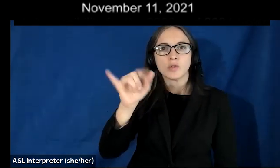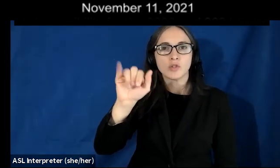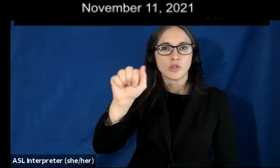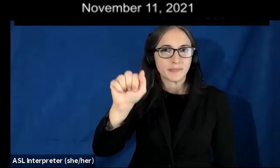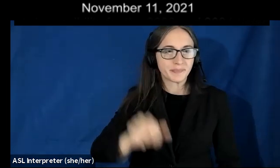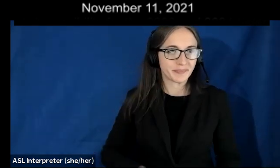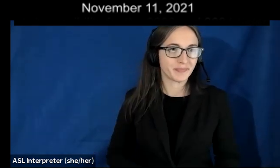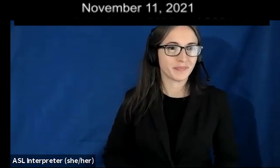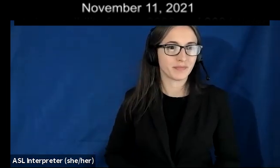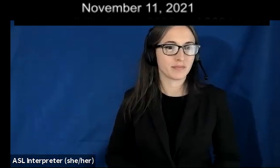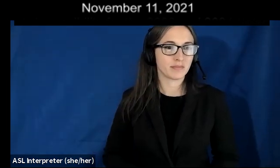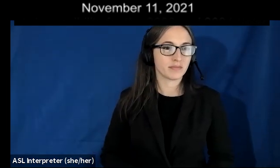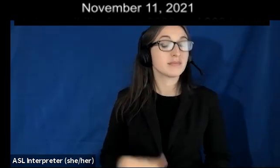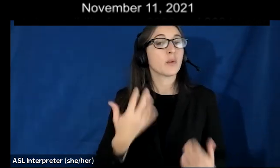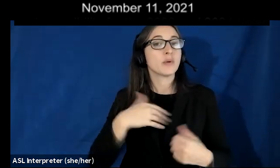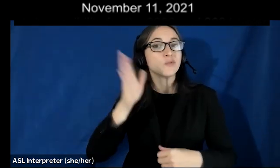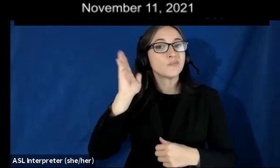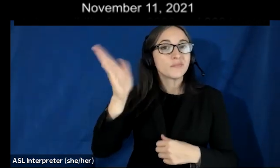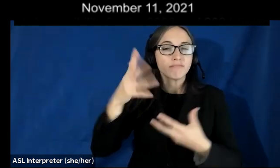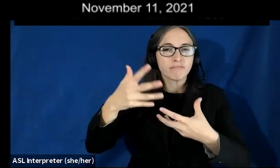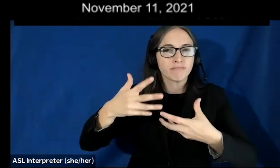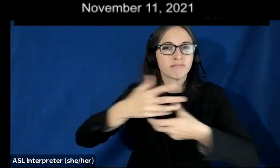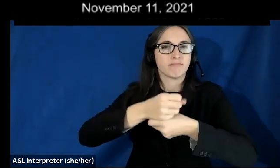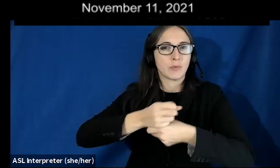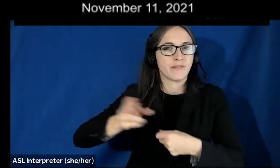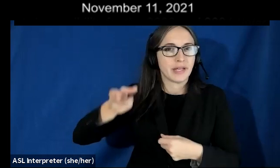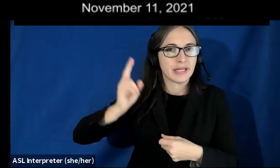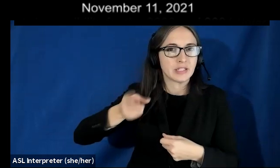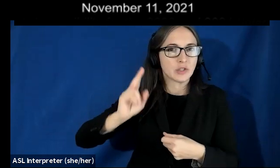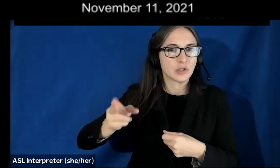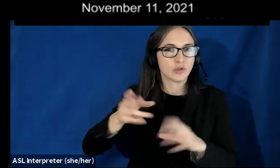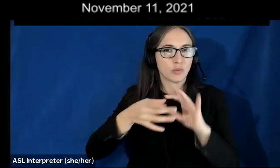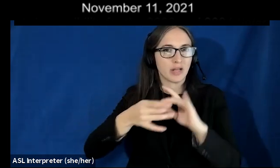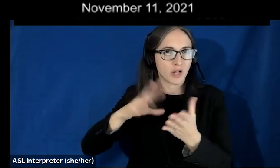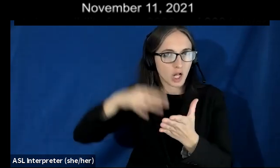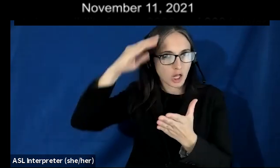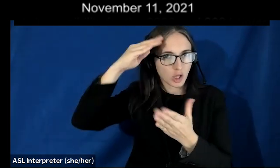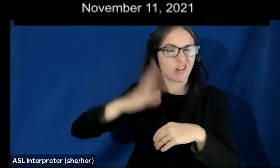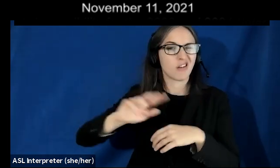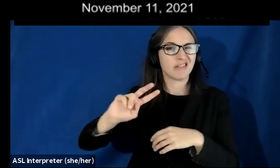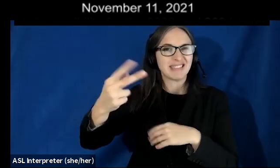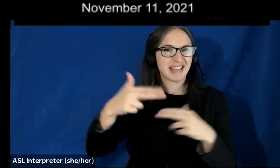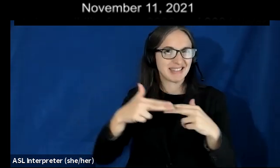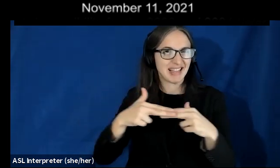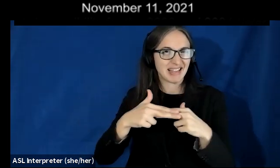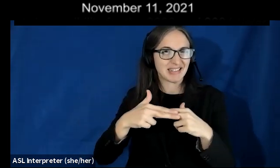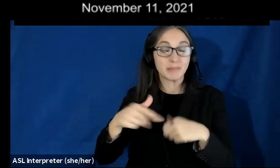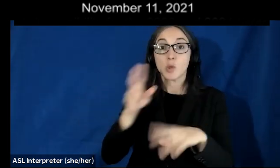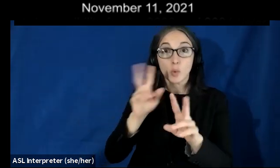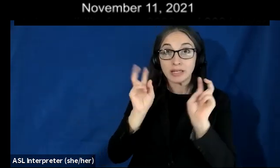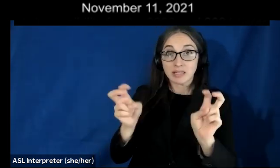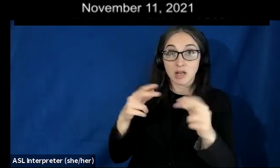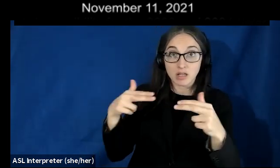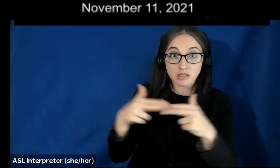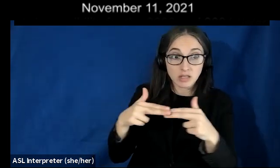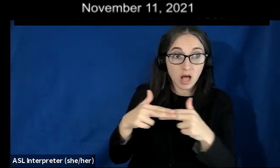I would like to present a brief history of learning on the second slide. Therefore, the title of slide is A